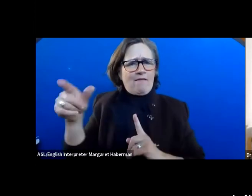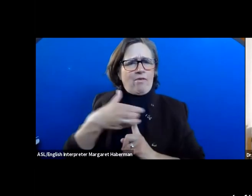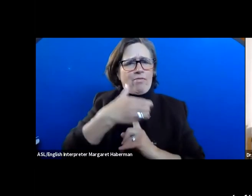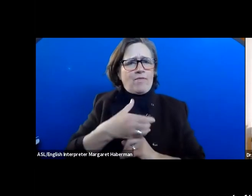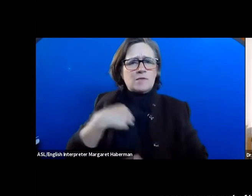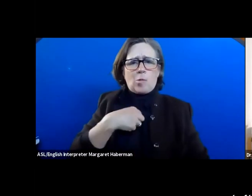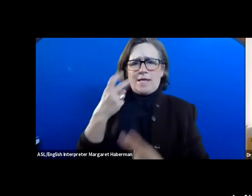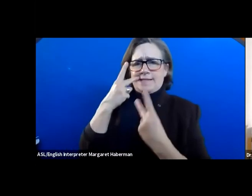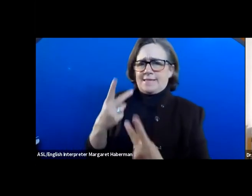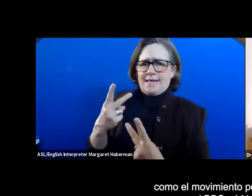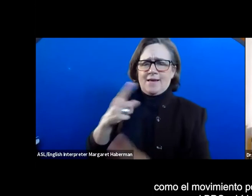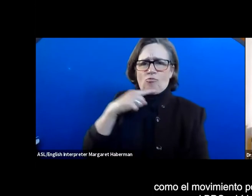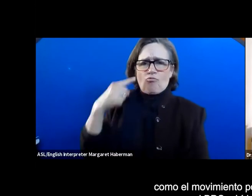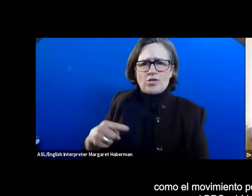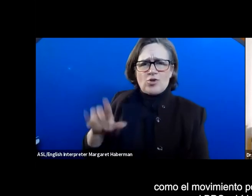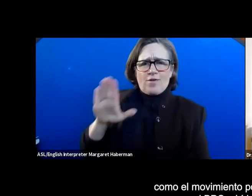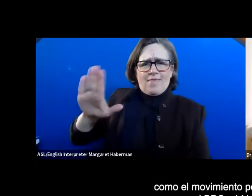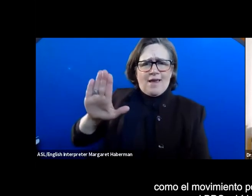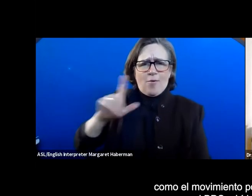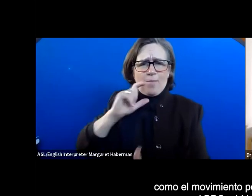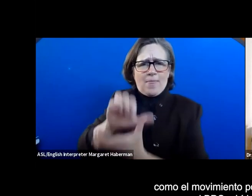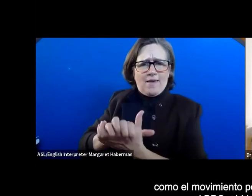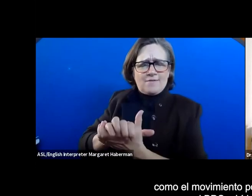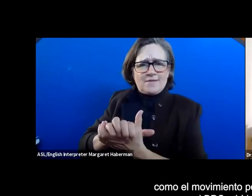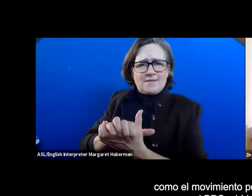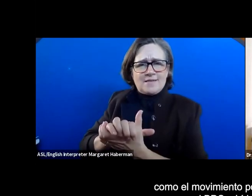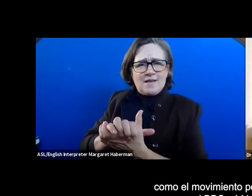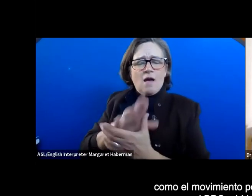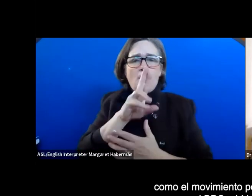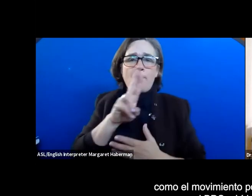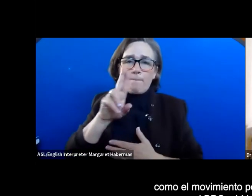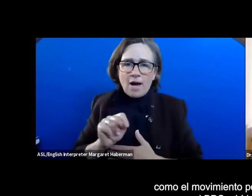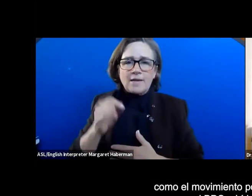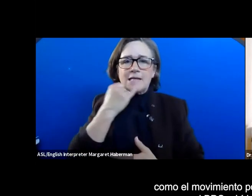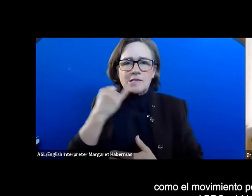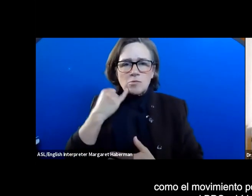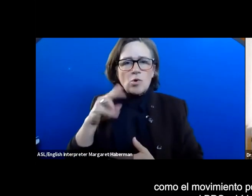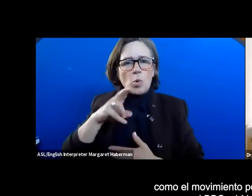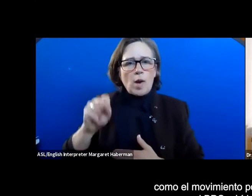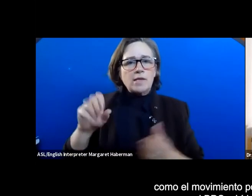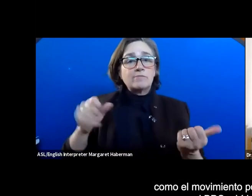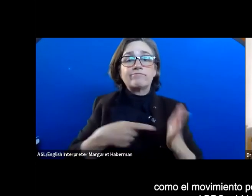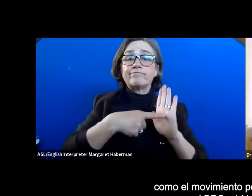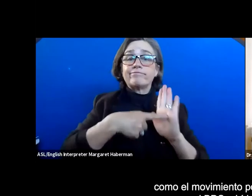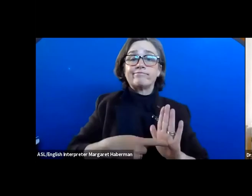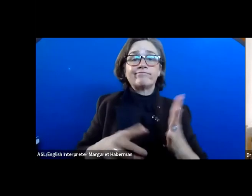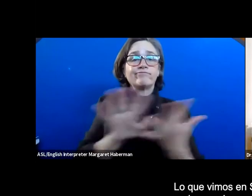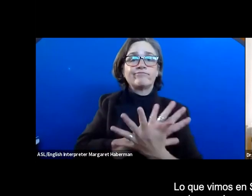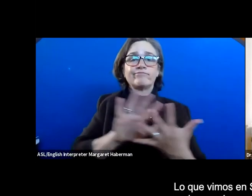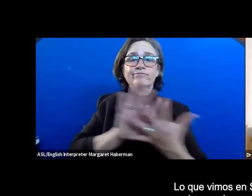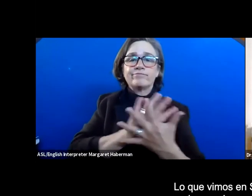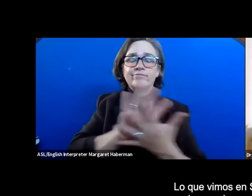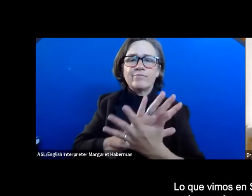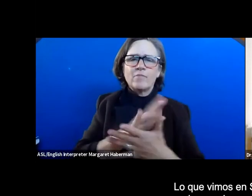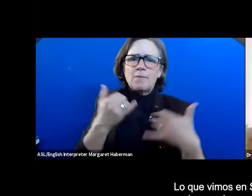us to see. So like the movement for Black Lives, the BDS, the Idle No More, what